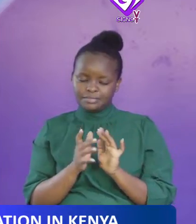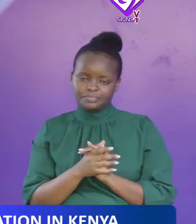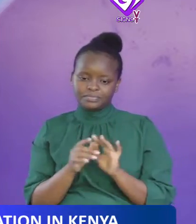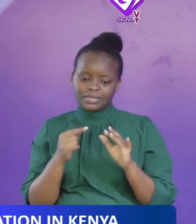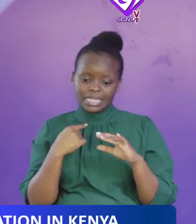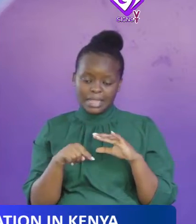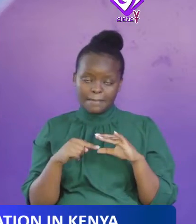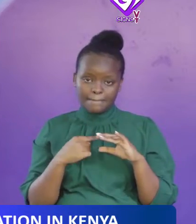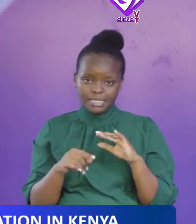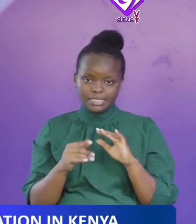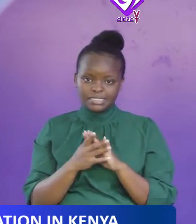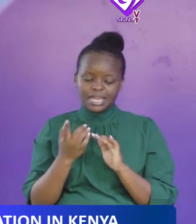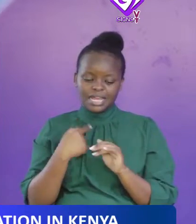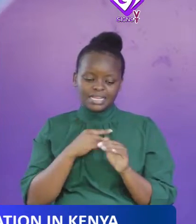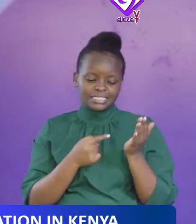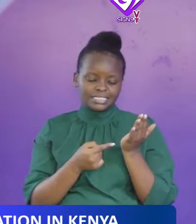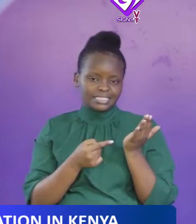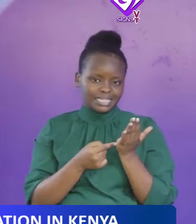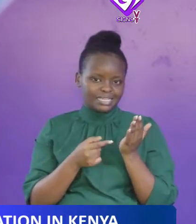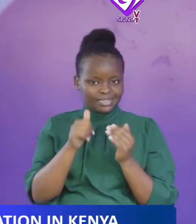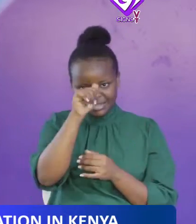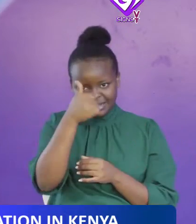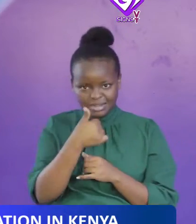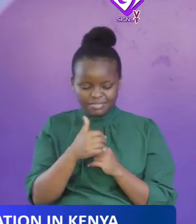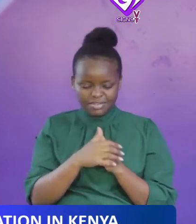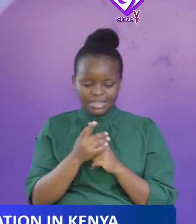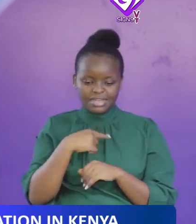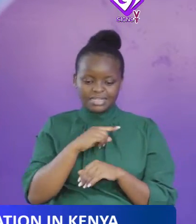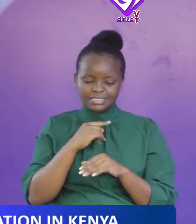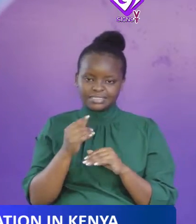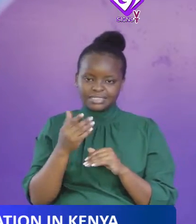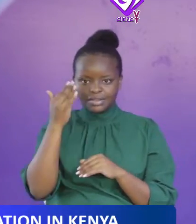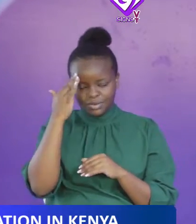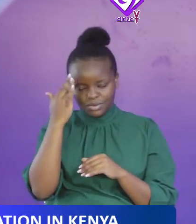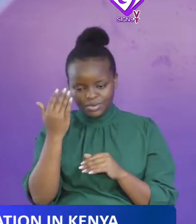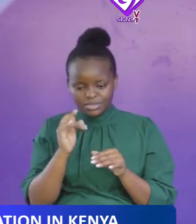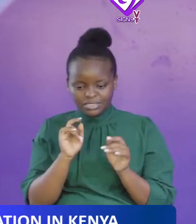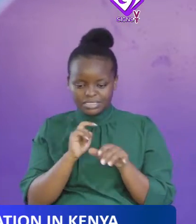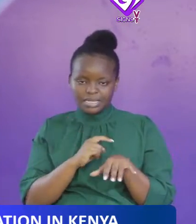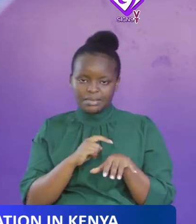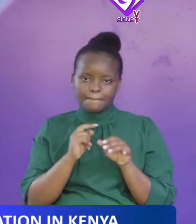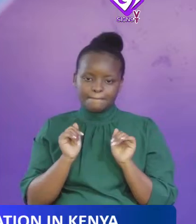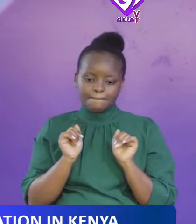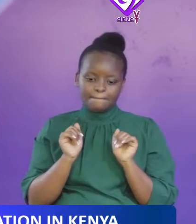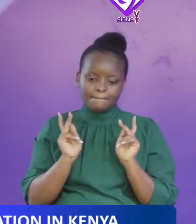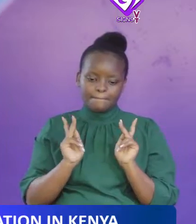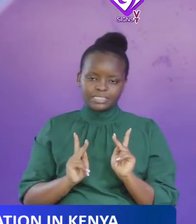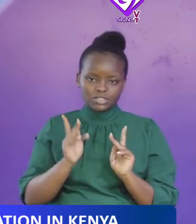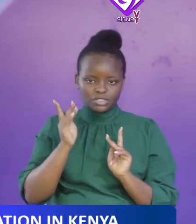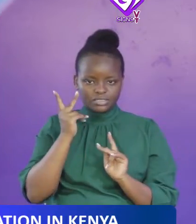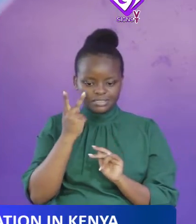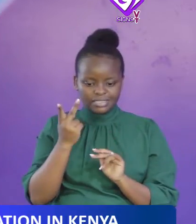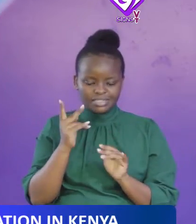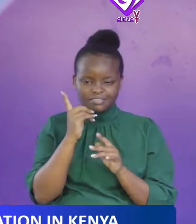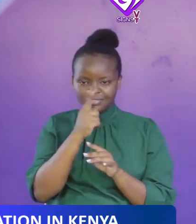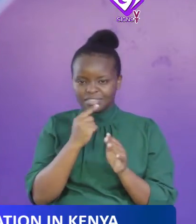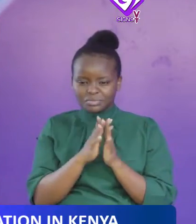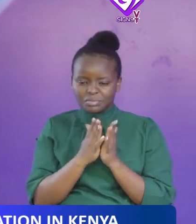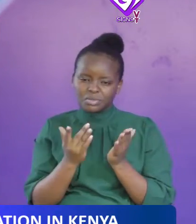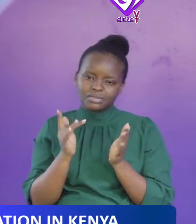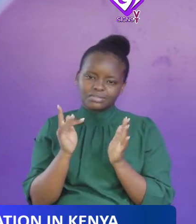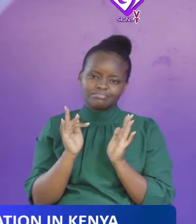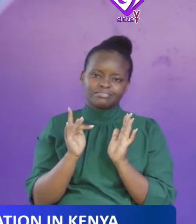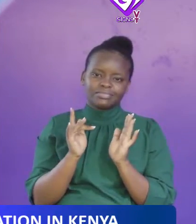actually quite technology savvy. So we get alerts immediately somebody has knocked on either our social media pages, or it's Facebook, LinkedIn,